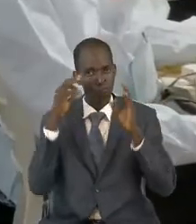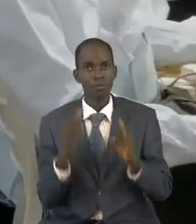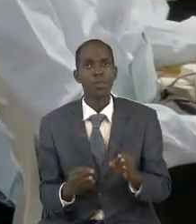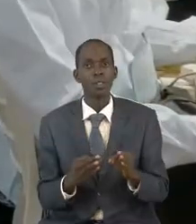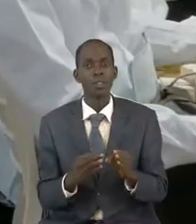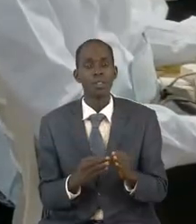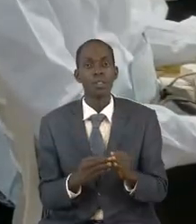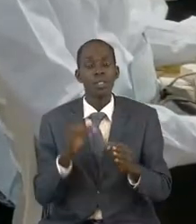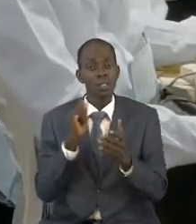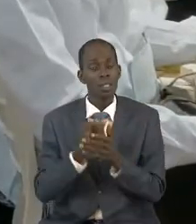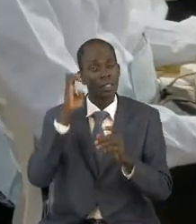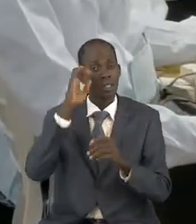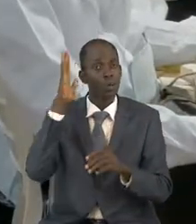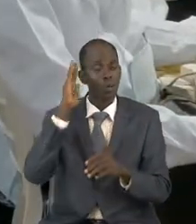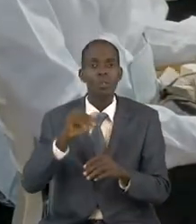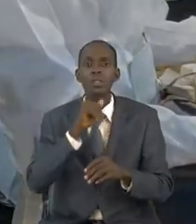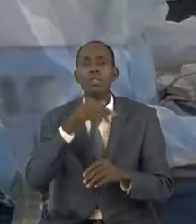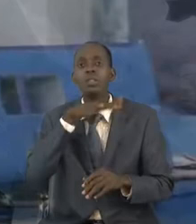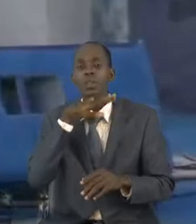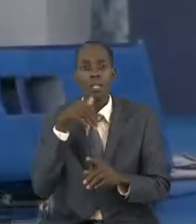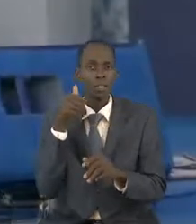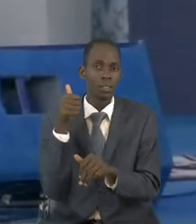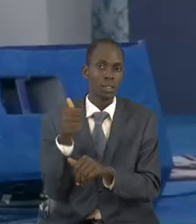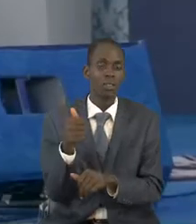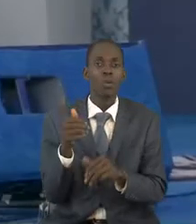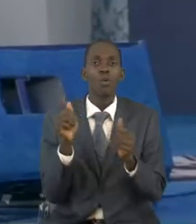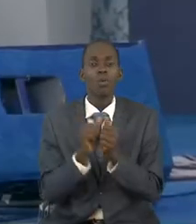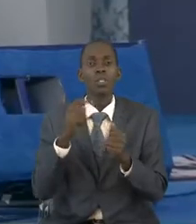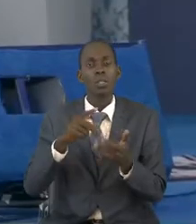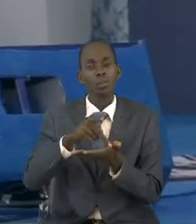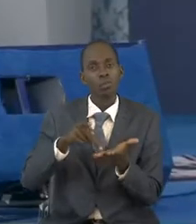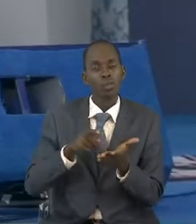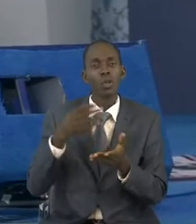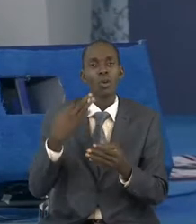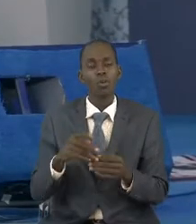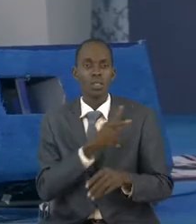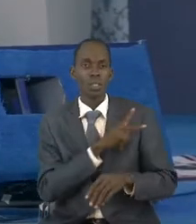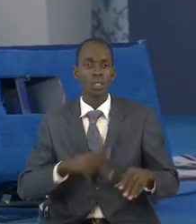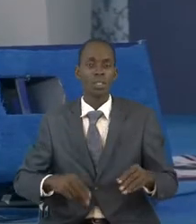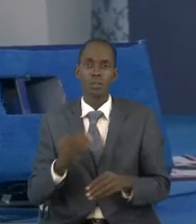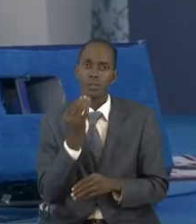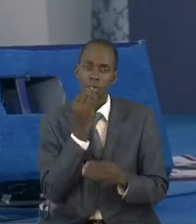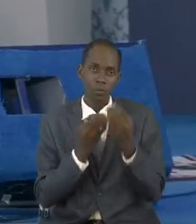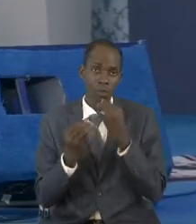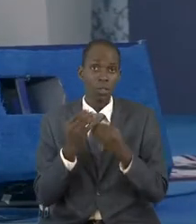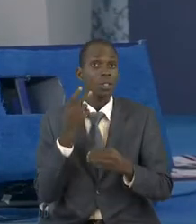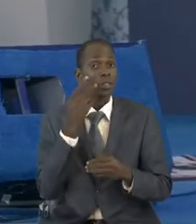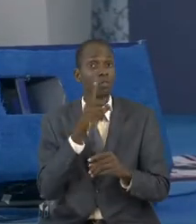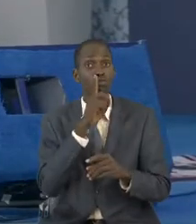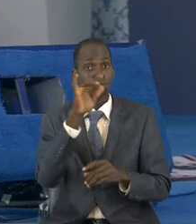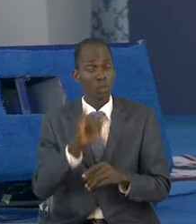he will not defile himself with the portion of the king's meat. Although Babylon was